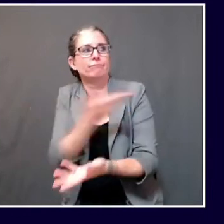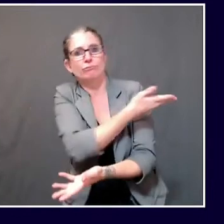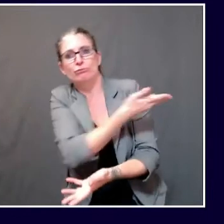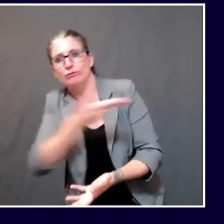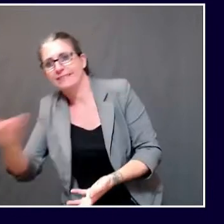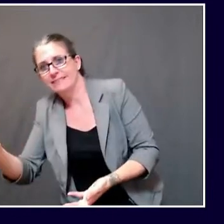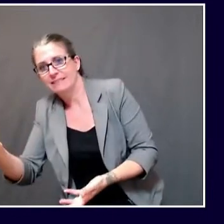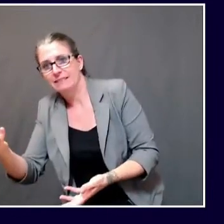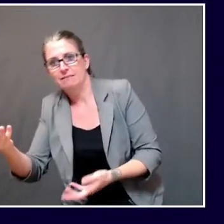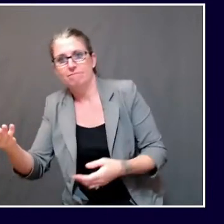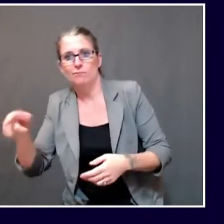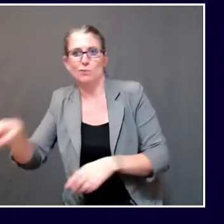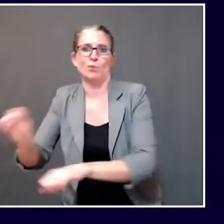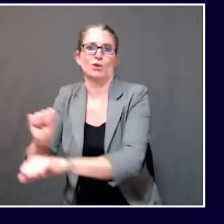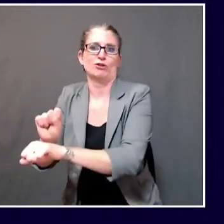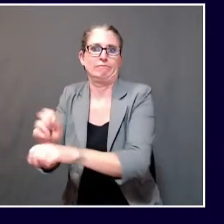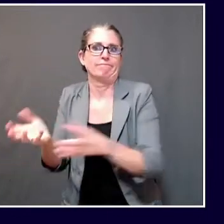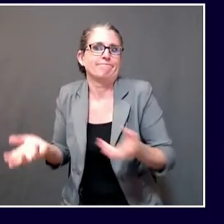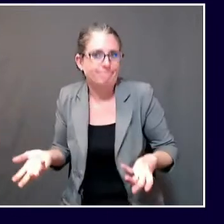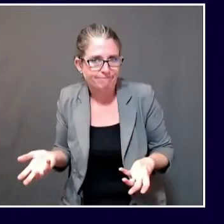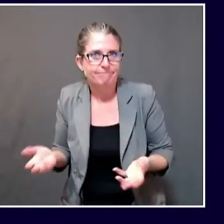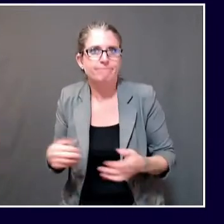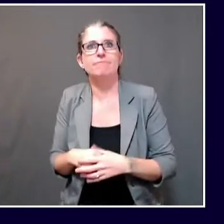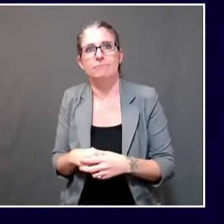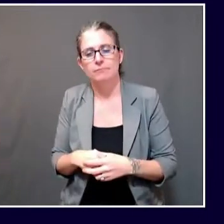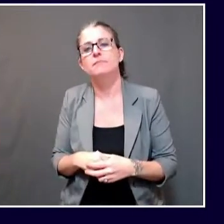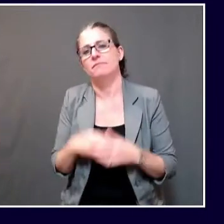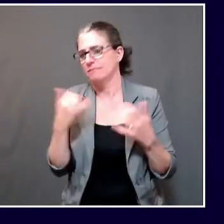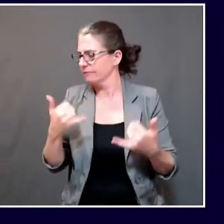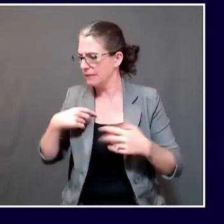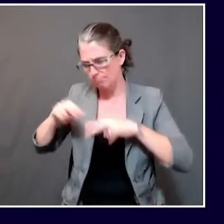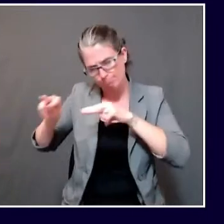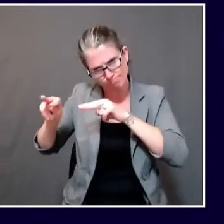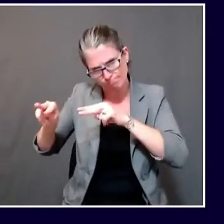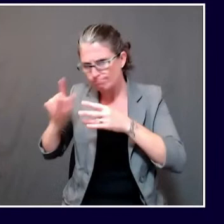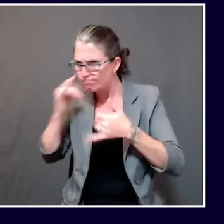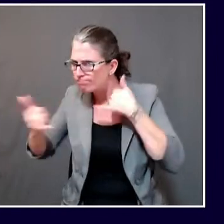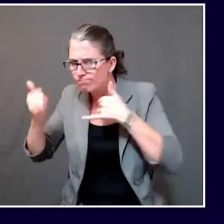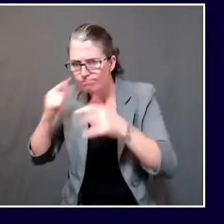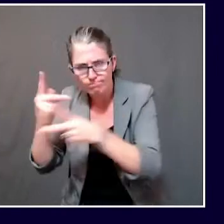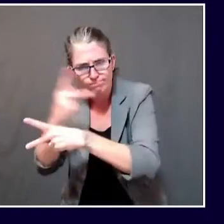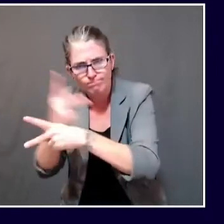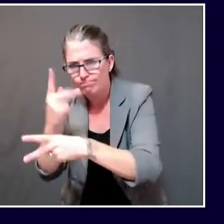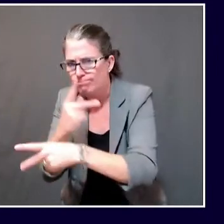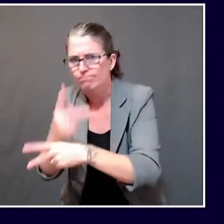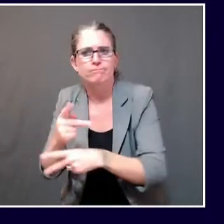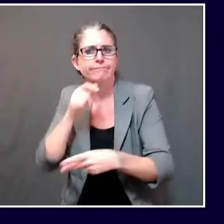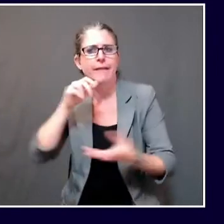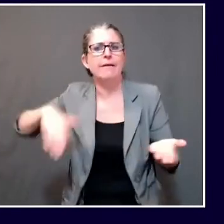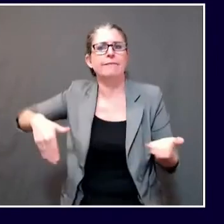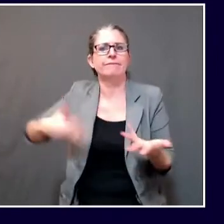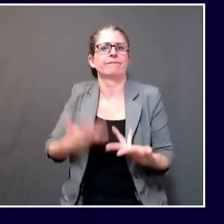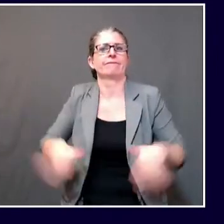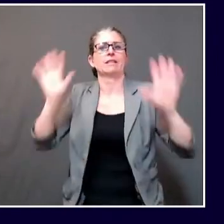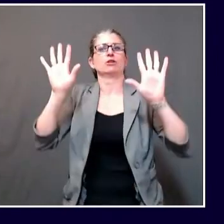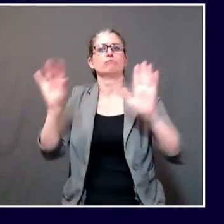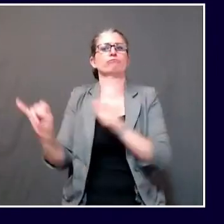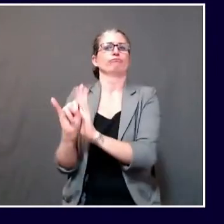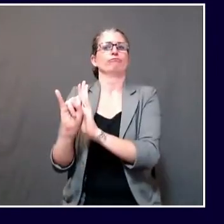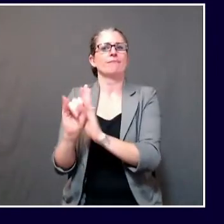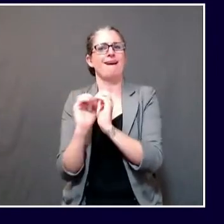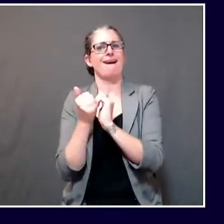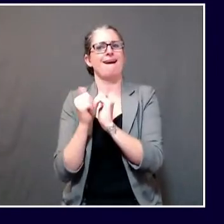DAFS to make sure that we've got all the best information. As we learn more about this investigation, we'll make sure we report back to